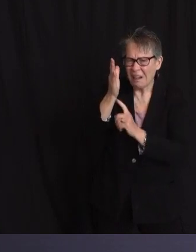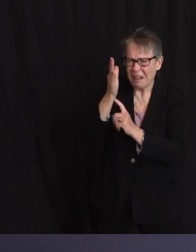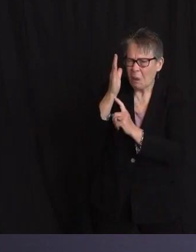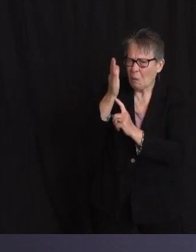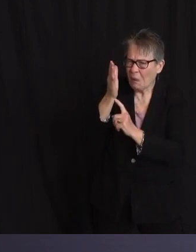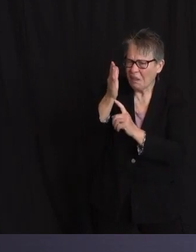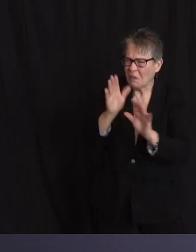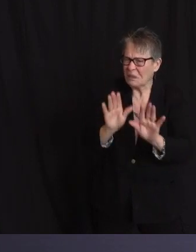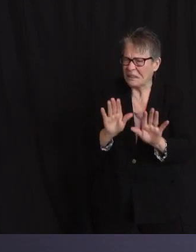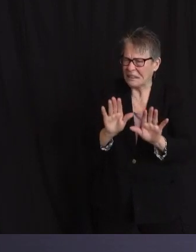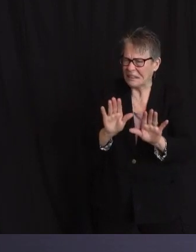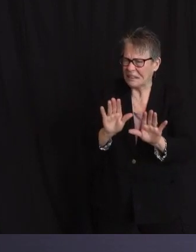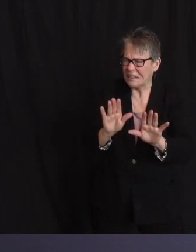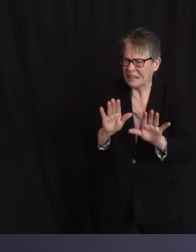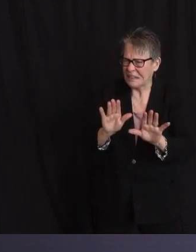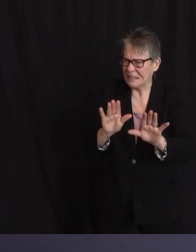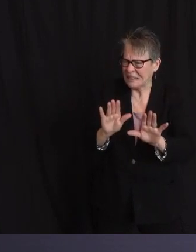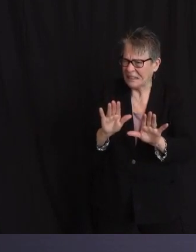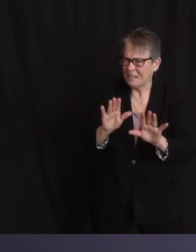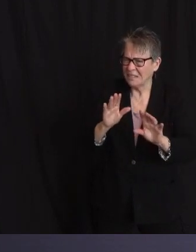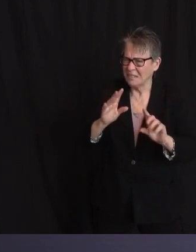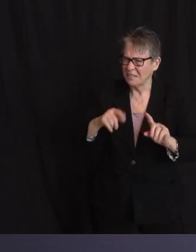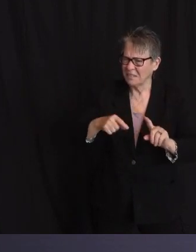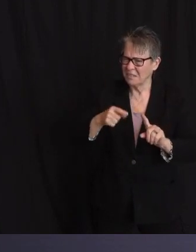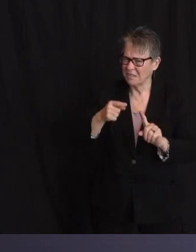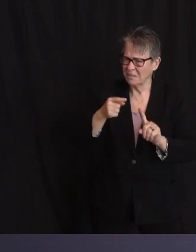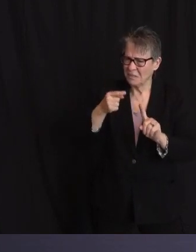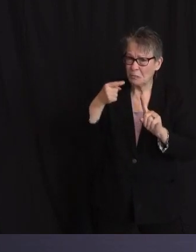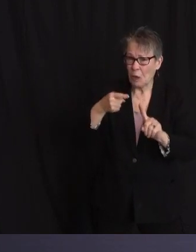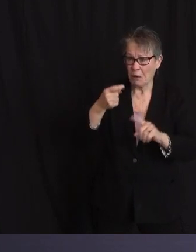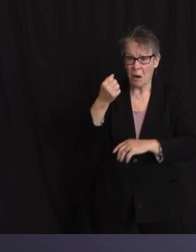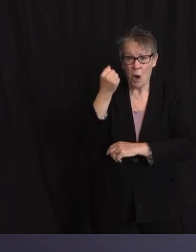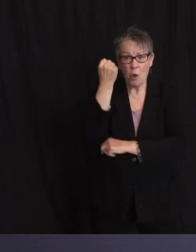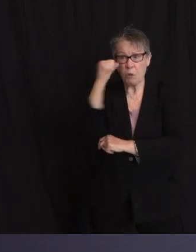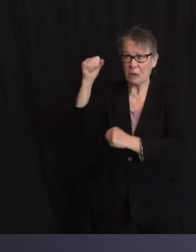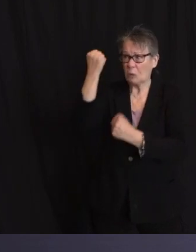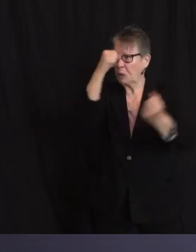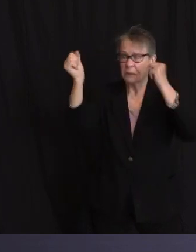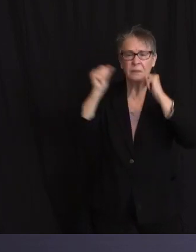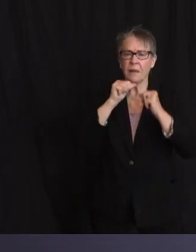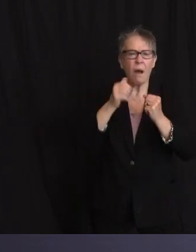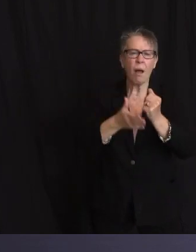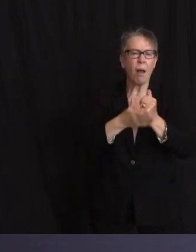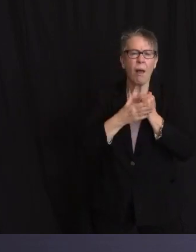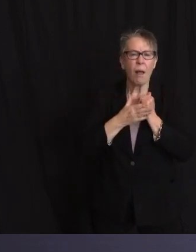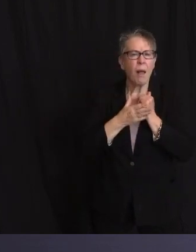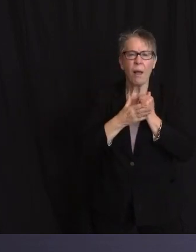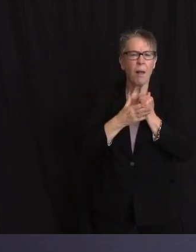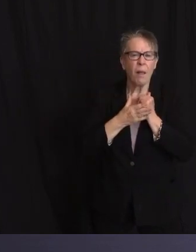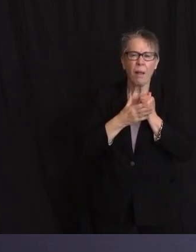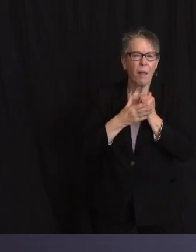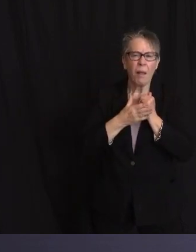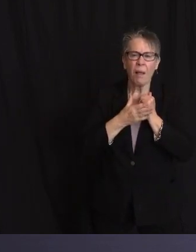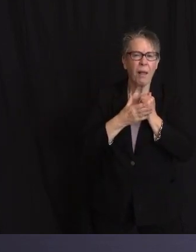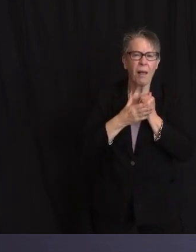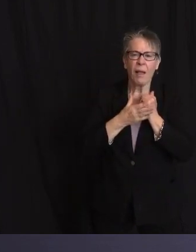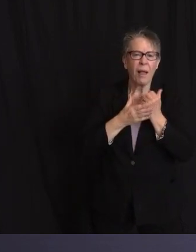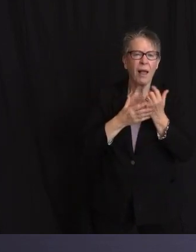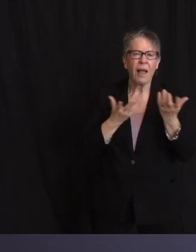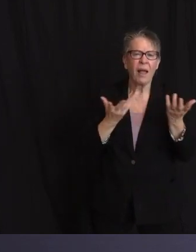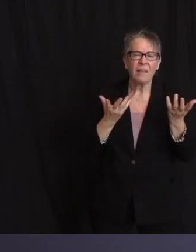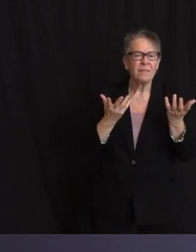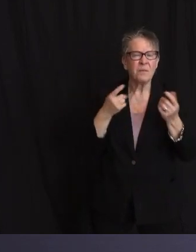is this is about saving lives, and we're going to do what it takes to save as many lives as we can. We've lost too many already, and our job collectively is to